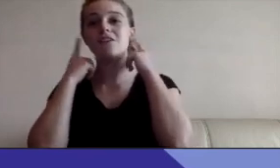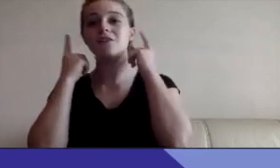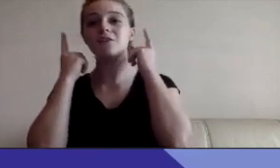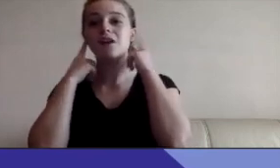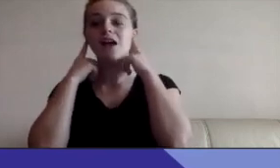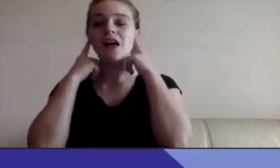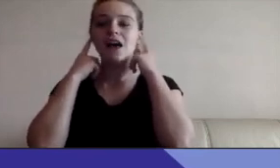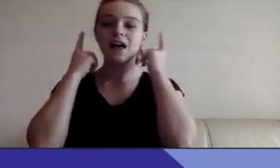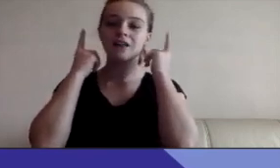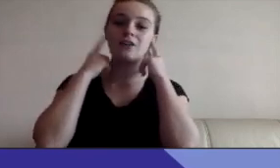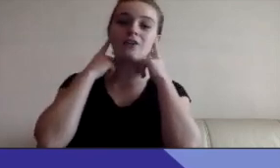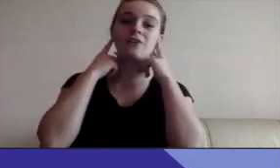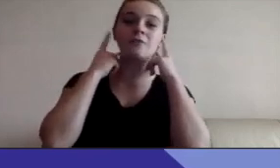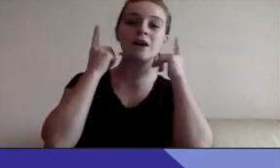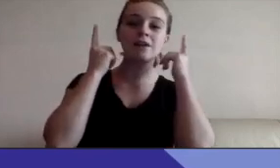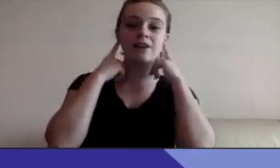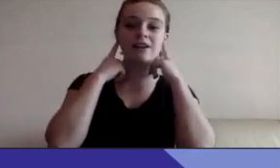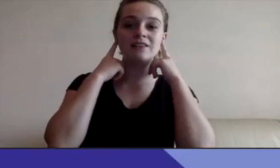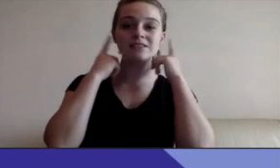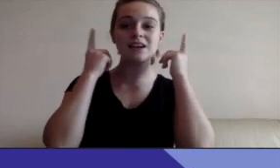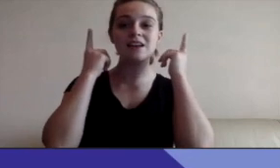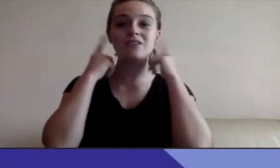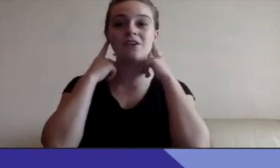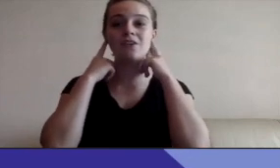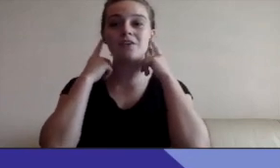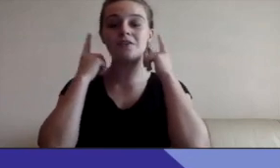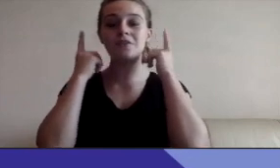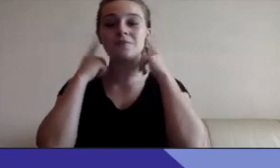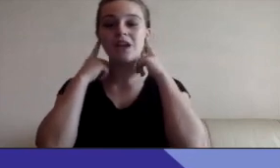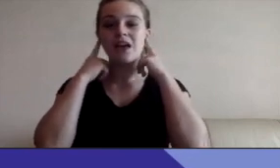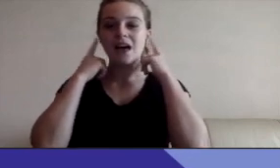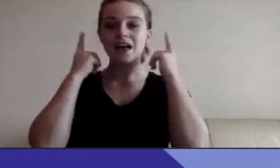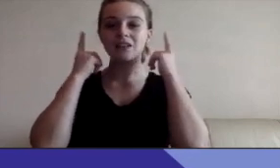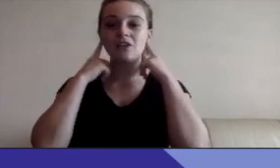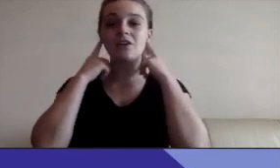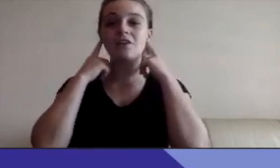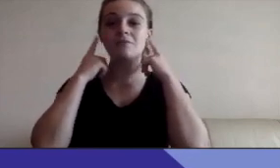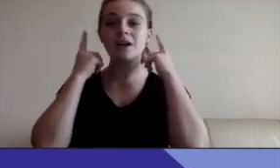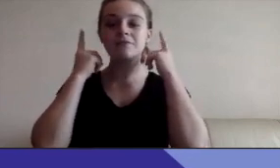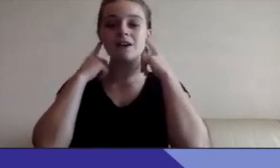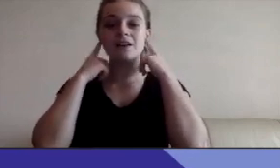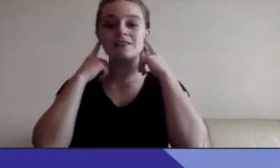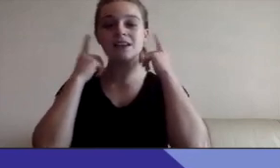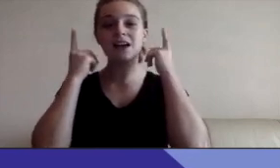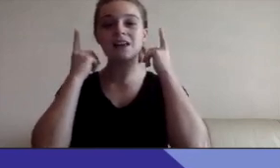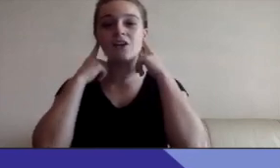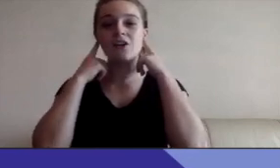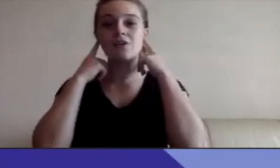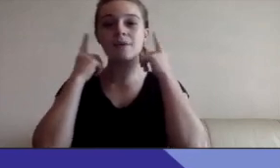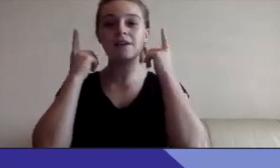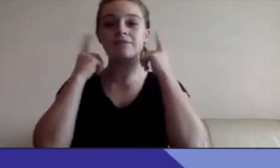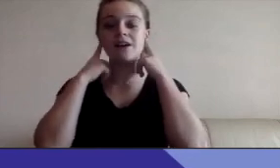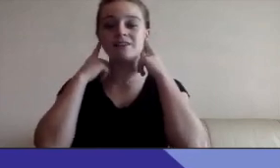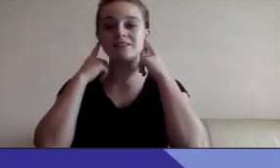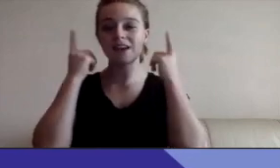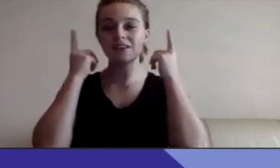hello. Hello my friends, hello. Hello my friends, hello.